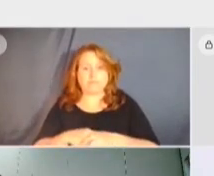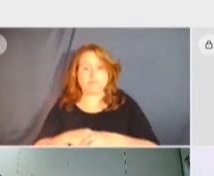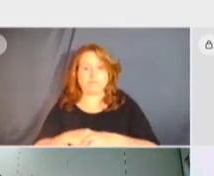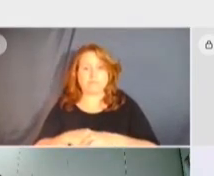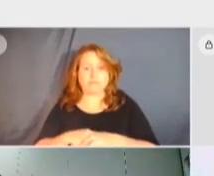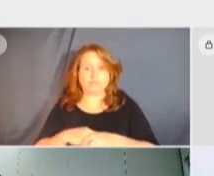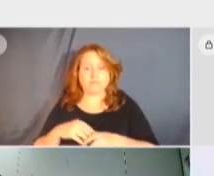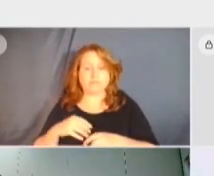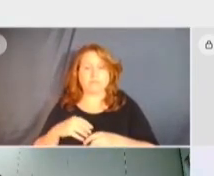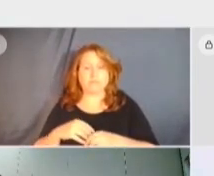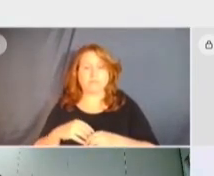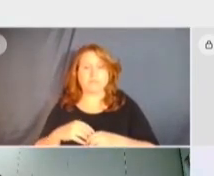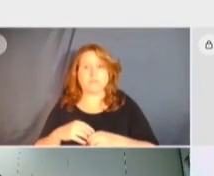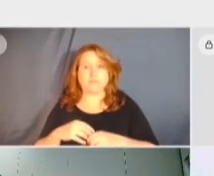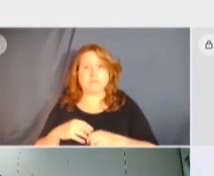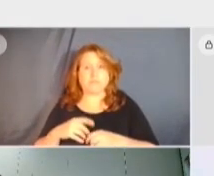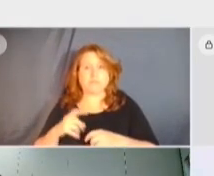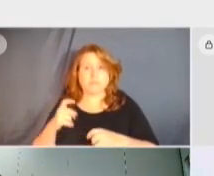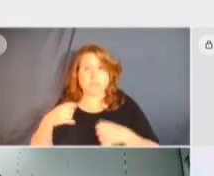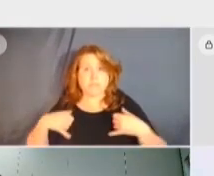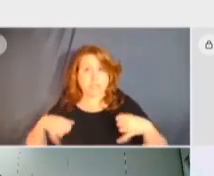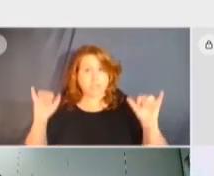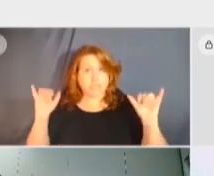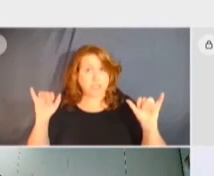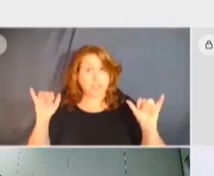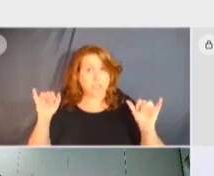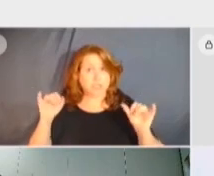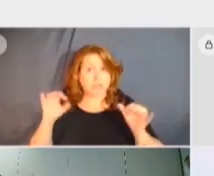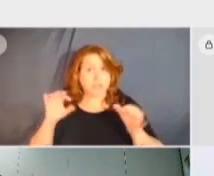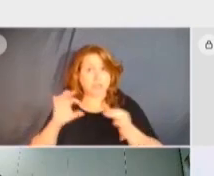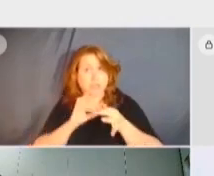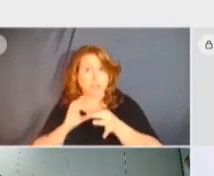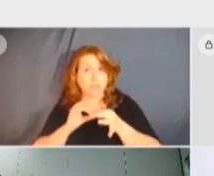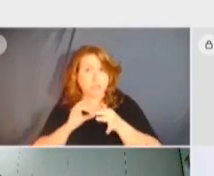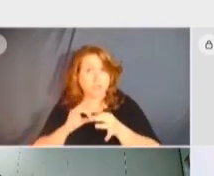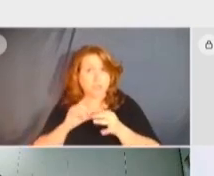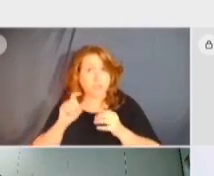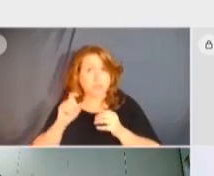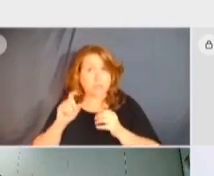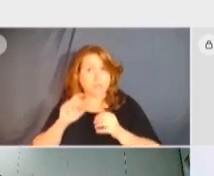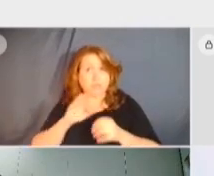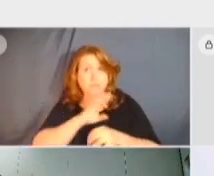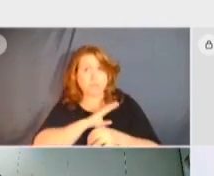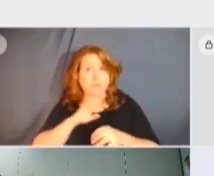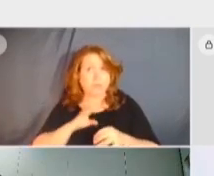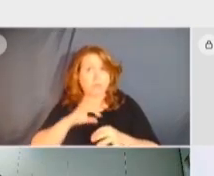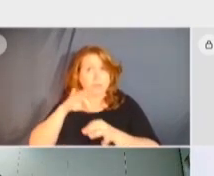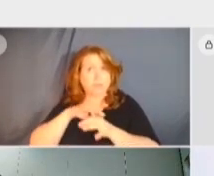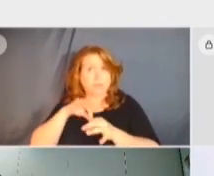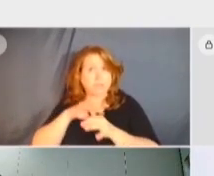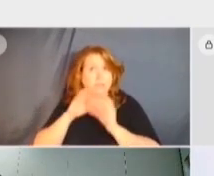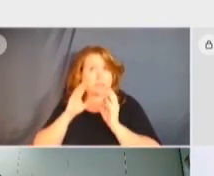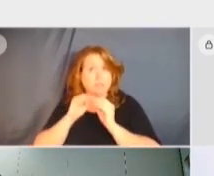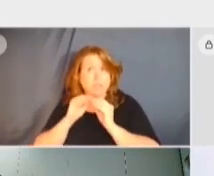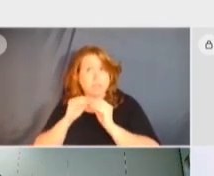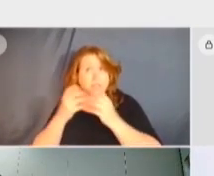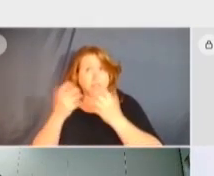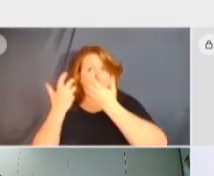Are we still trying to coordinate our Board of Elections meetings with the Public Campaign Finance Board